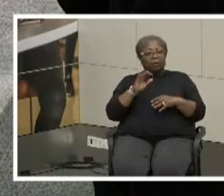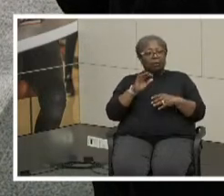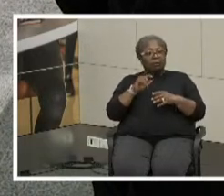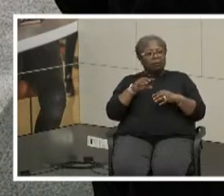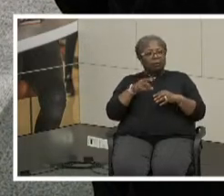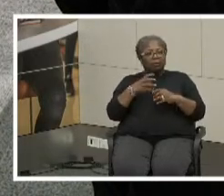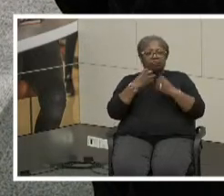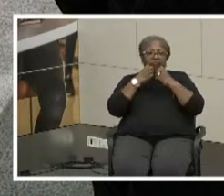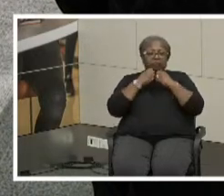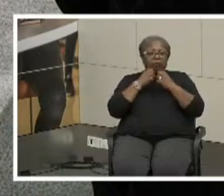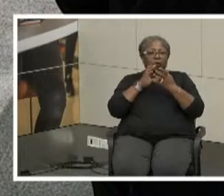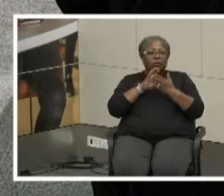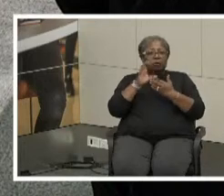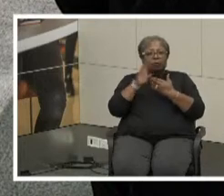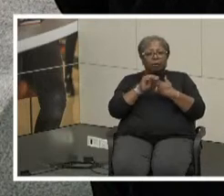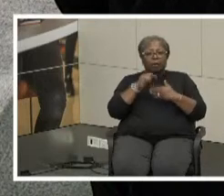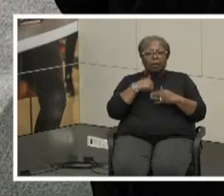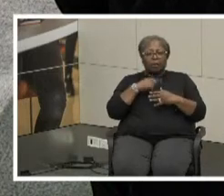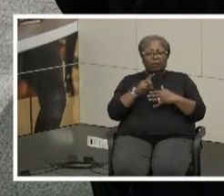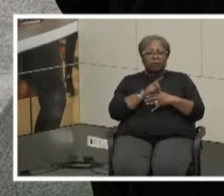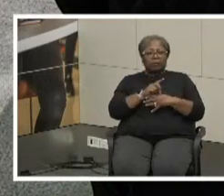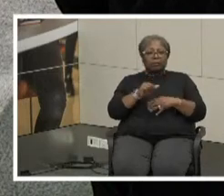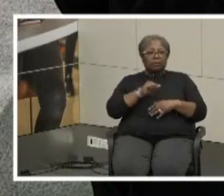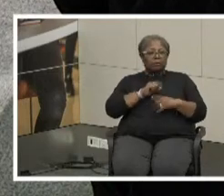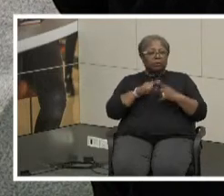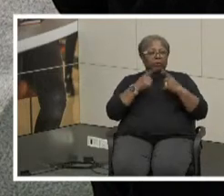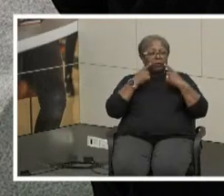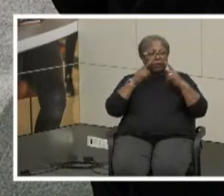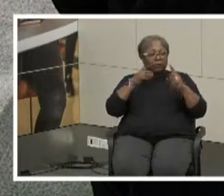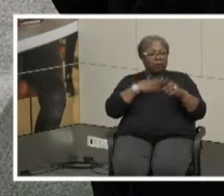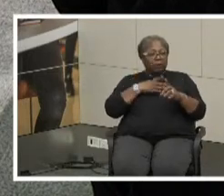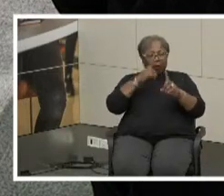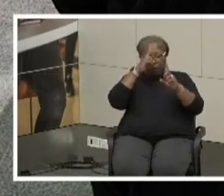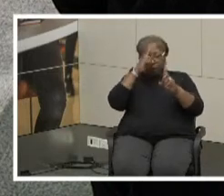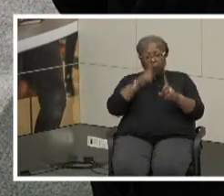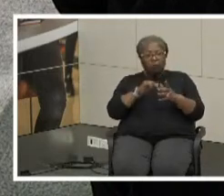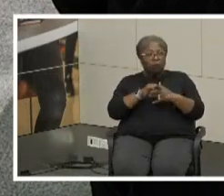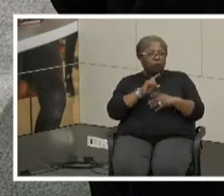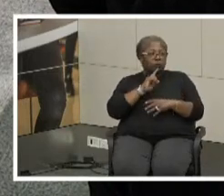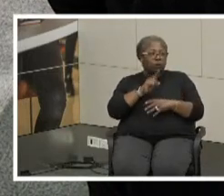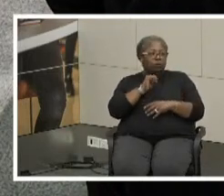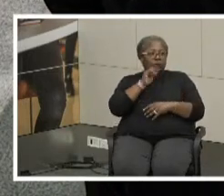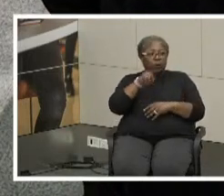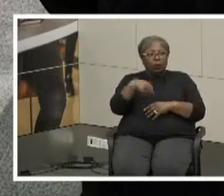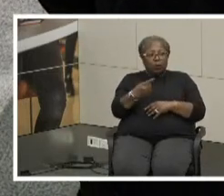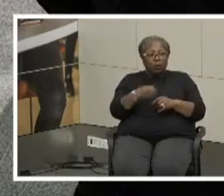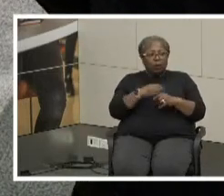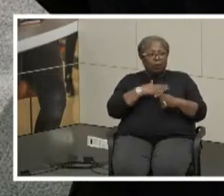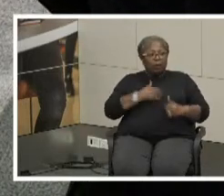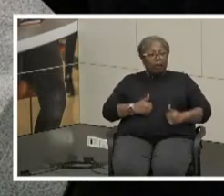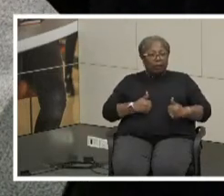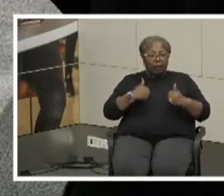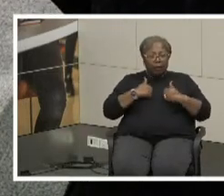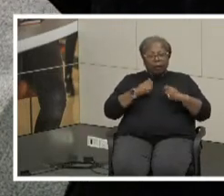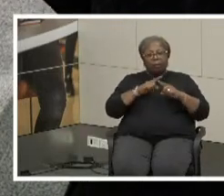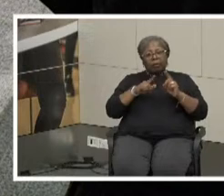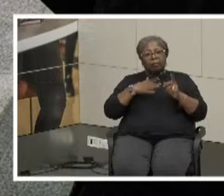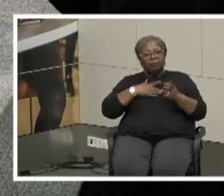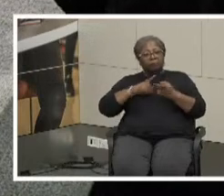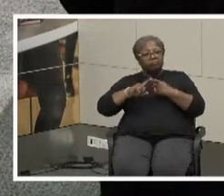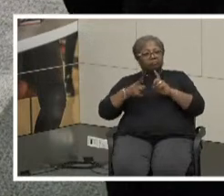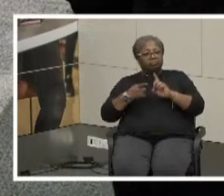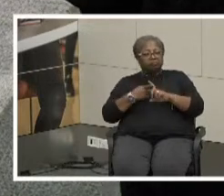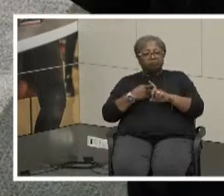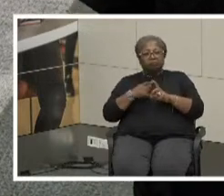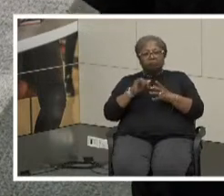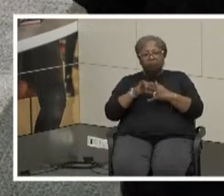curriculum it says I disciplined myself to achieve my goals I found this to be true not just in my life but also in my peers this